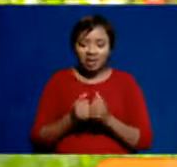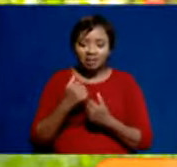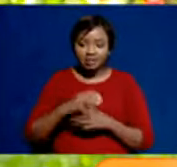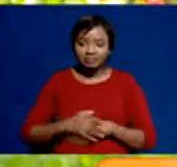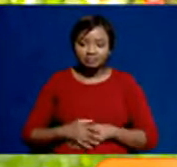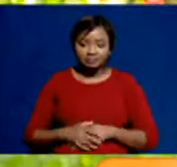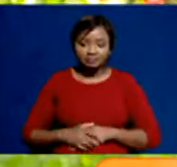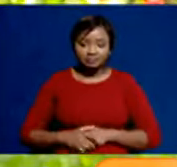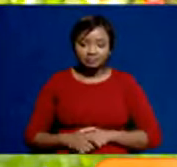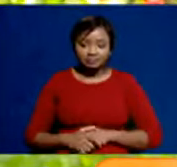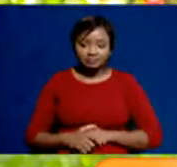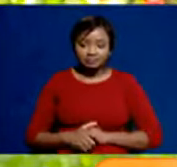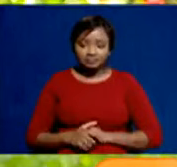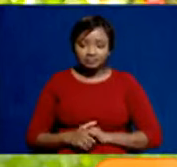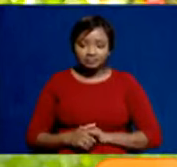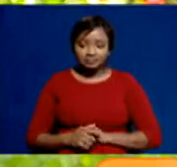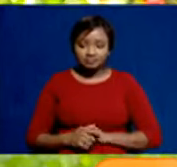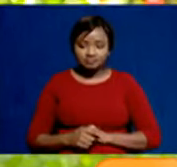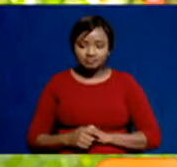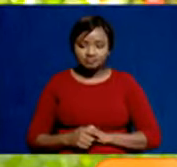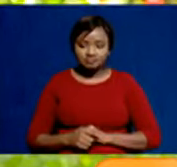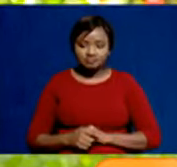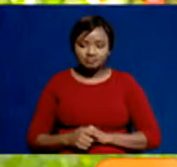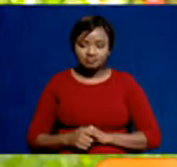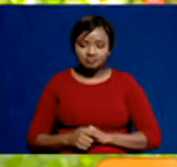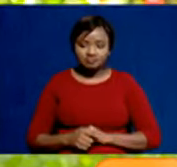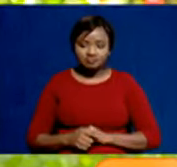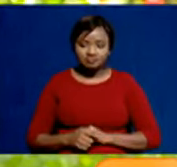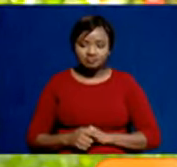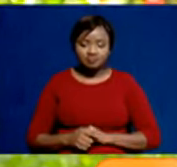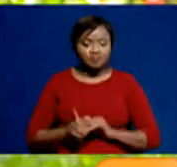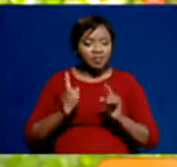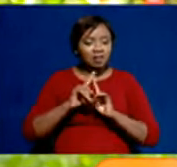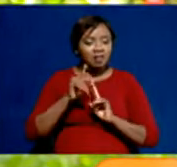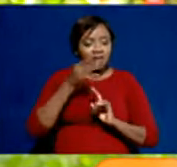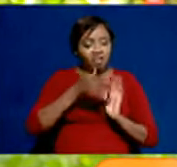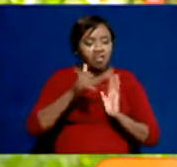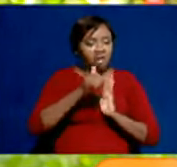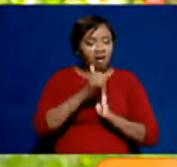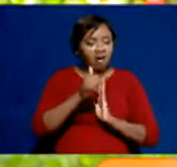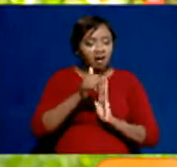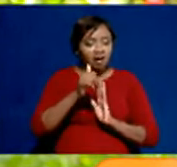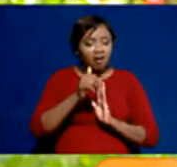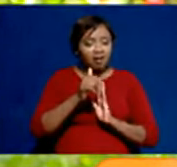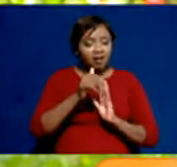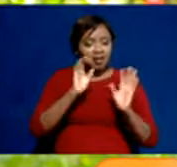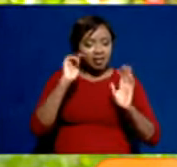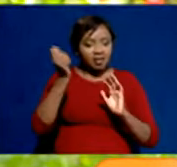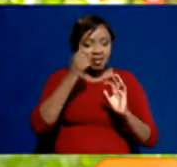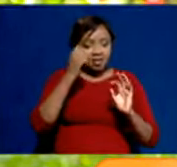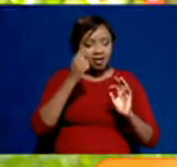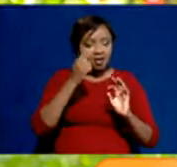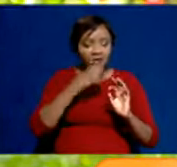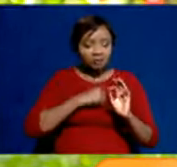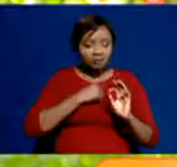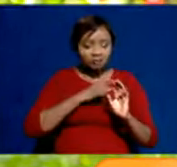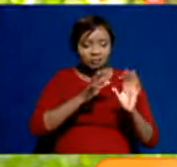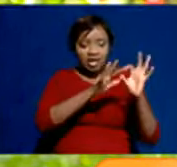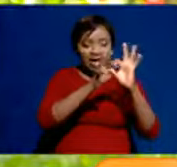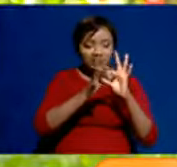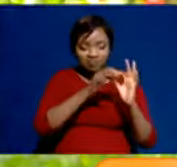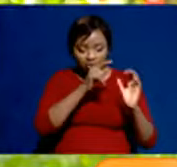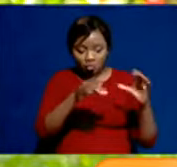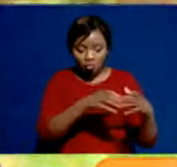if there was an element of social housing, so that the people at the bottom, how are you to do